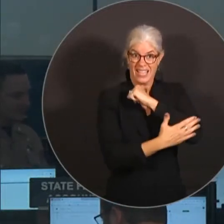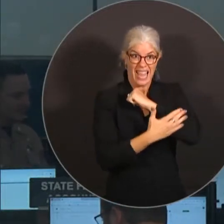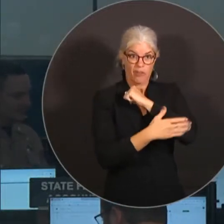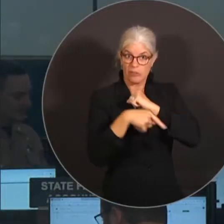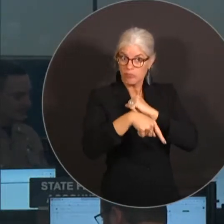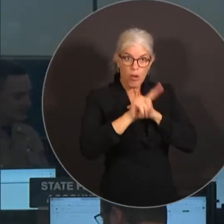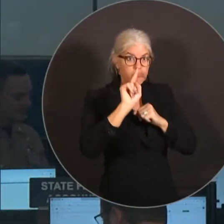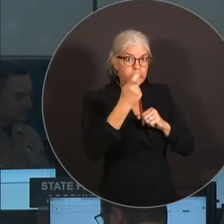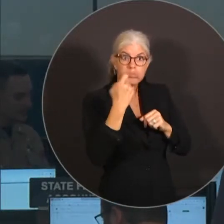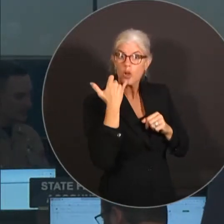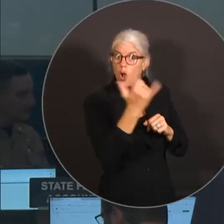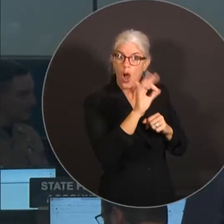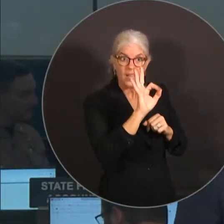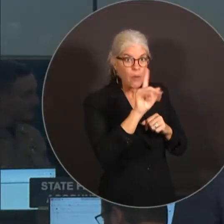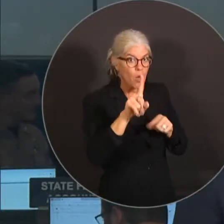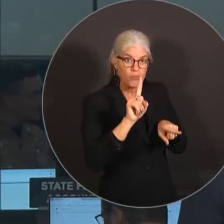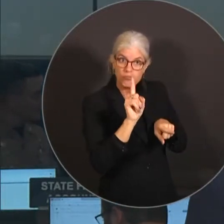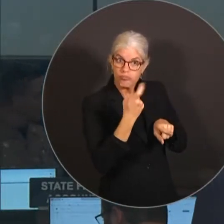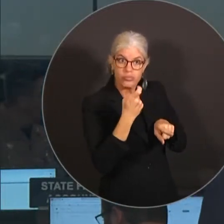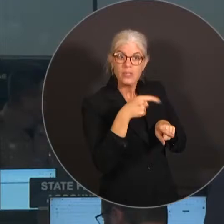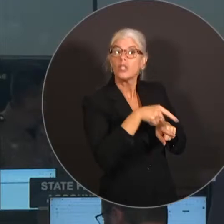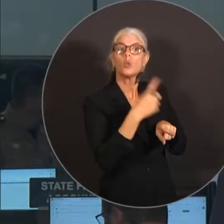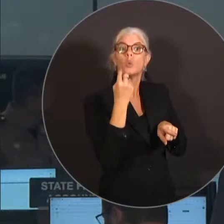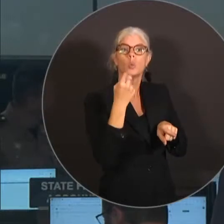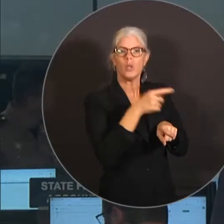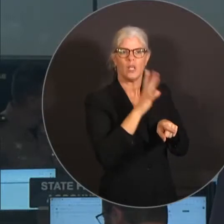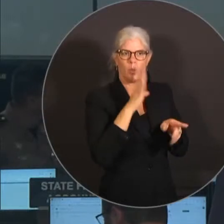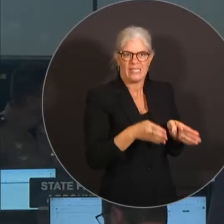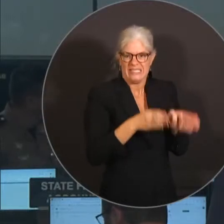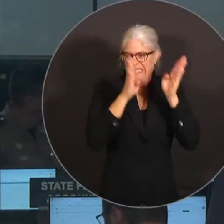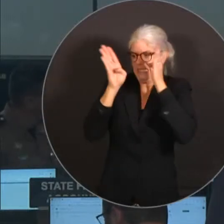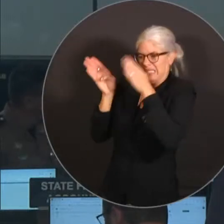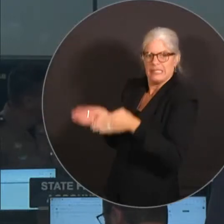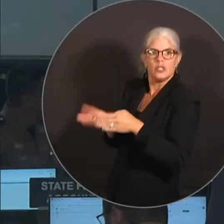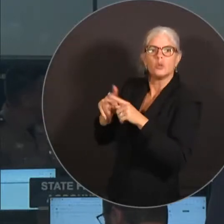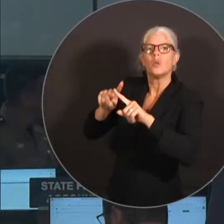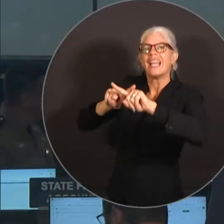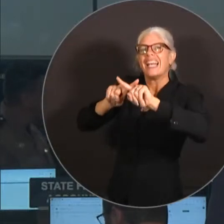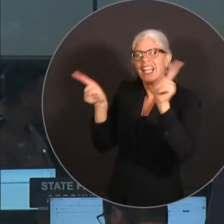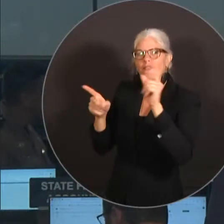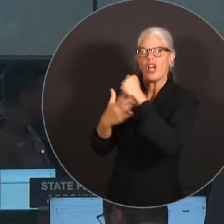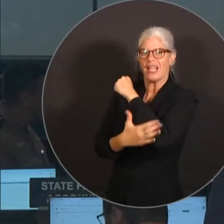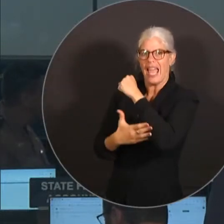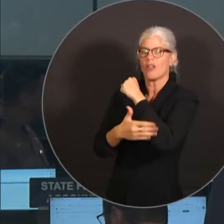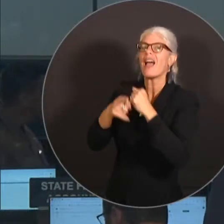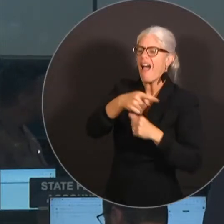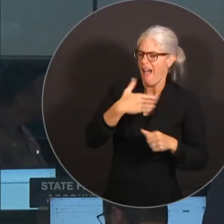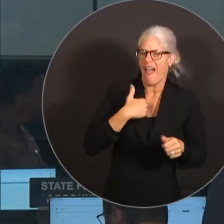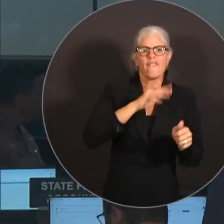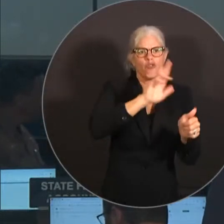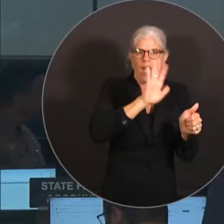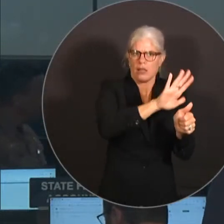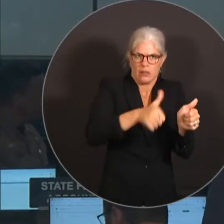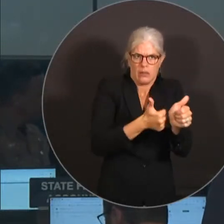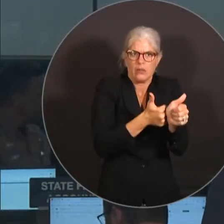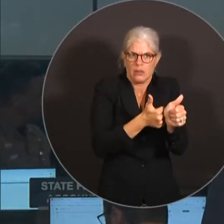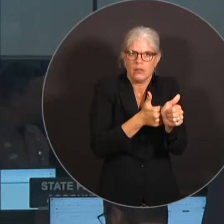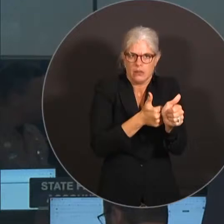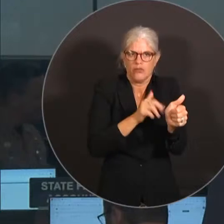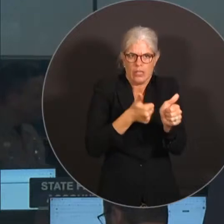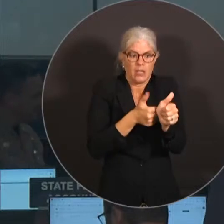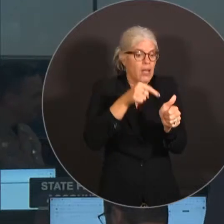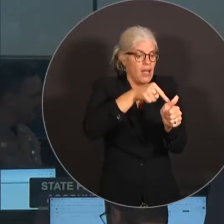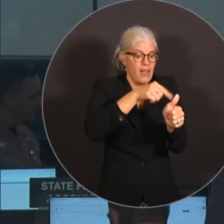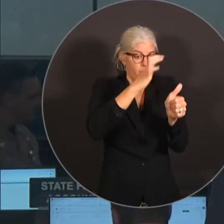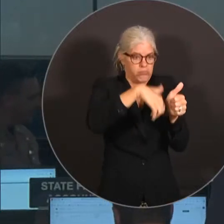calls, it's going to roll over to another county. So there is a redundancy that is numerous layers deep that